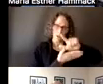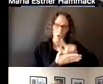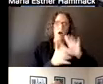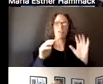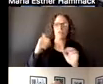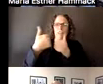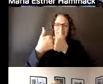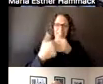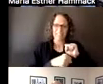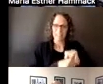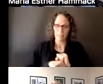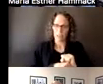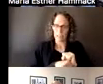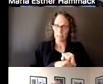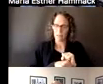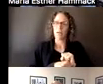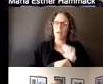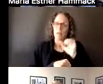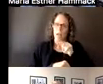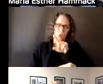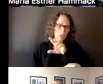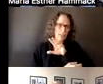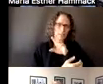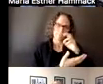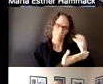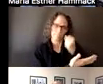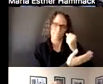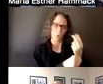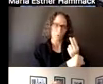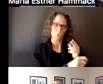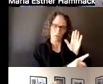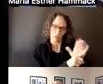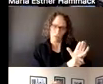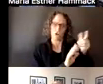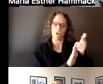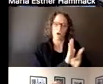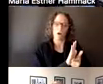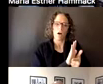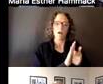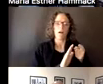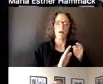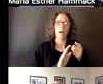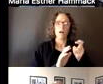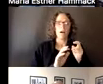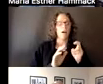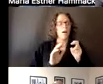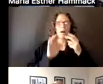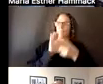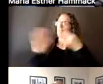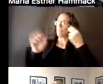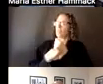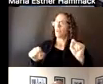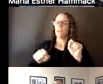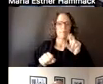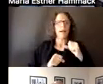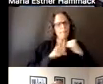laws of the country of Mexico to claim freedom, or at least to fight for her freedom at the very many